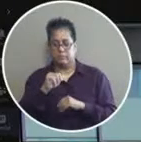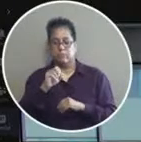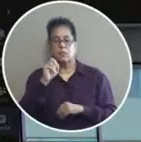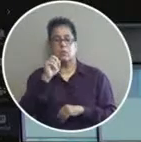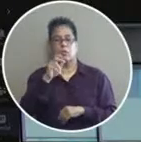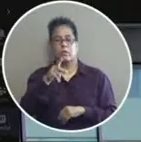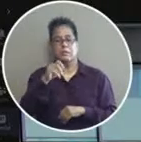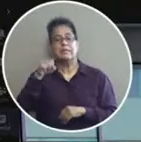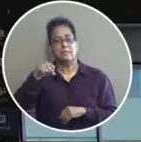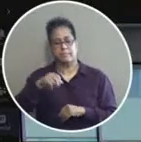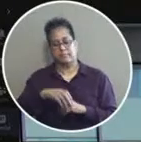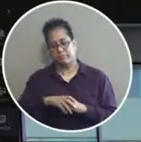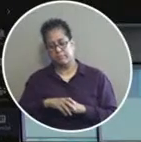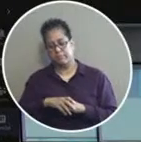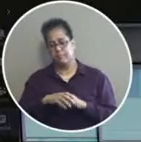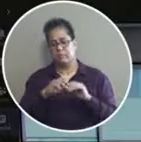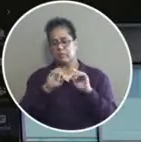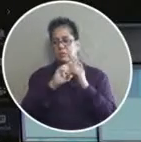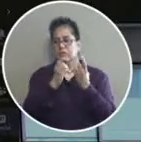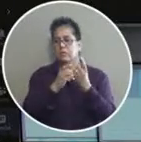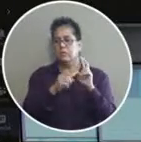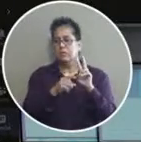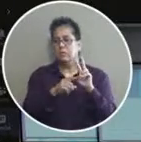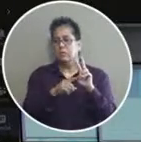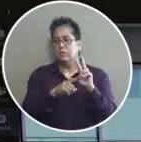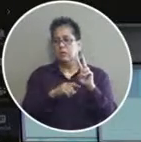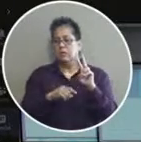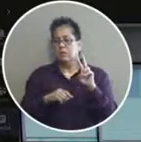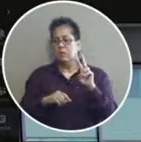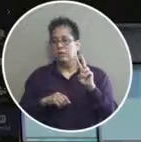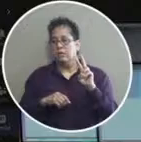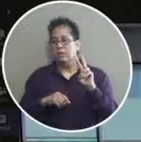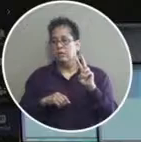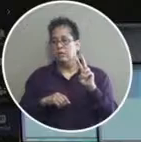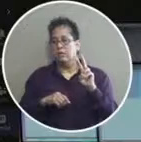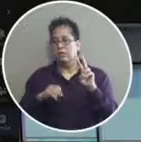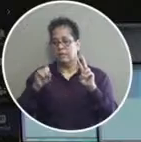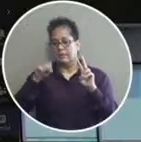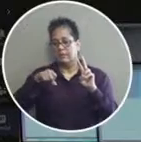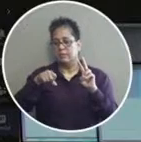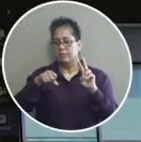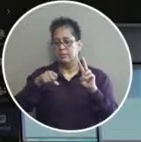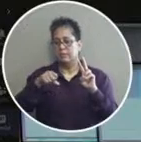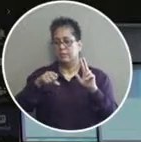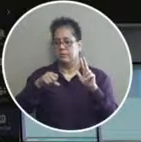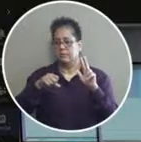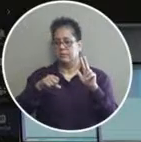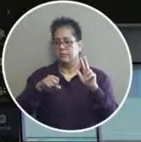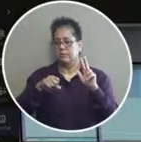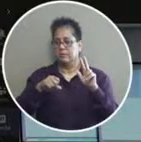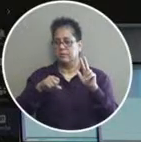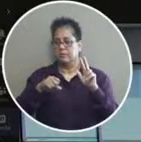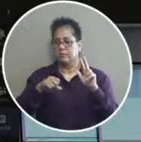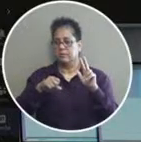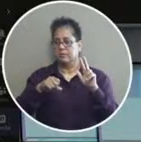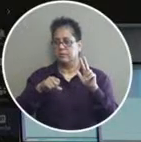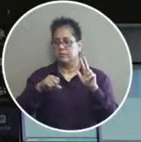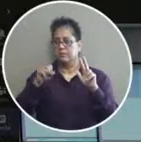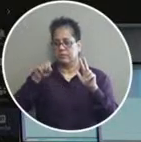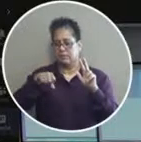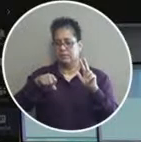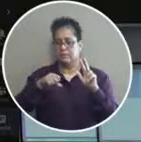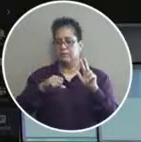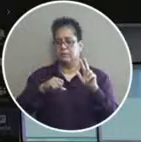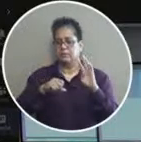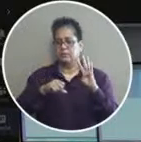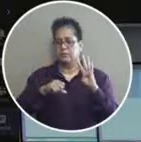Okay, yes. Thank you. Representative Anello? Aye. Hernandez?